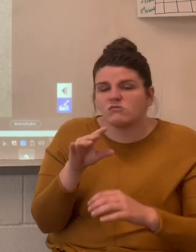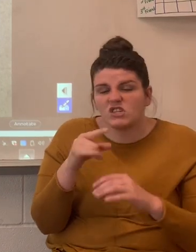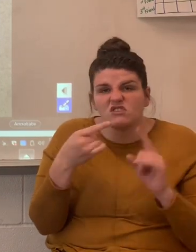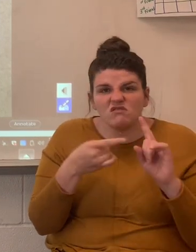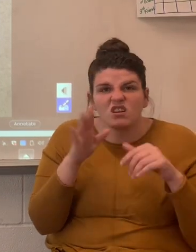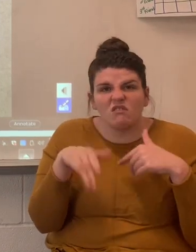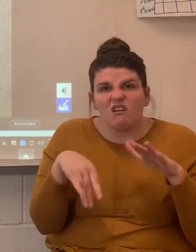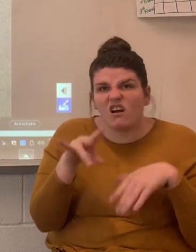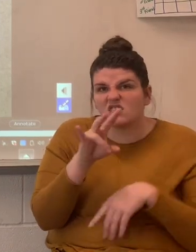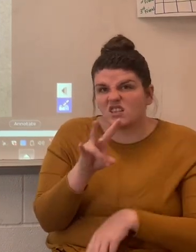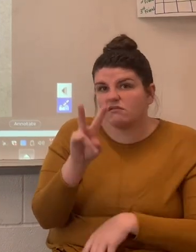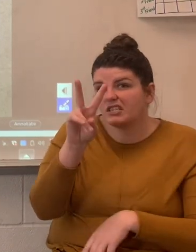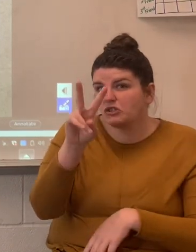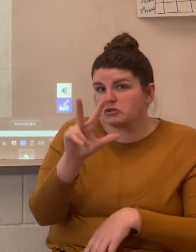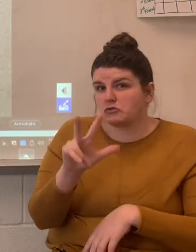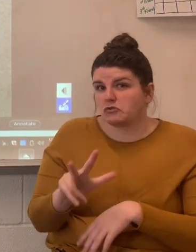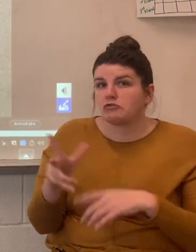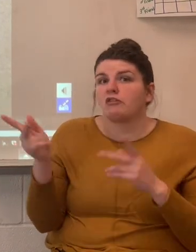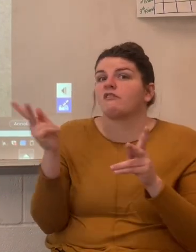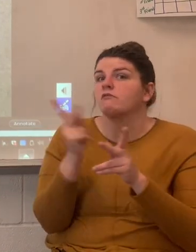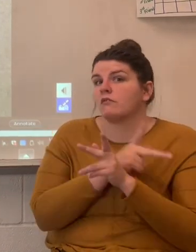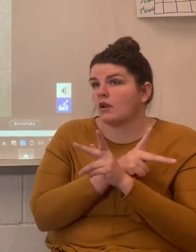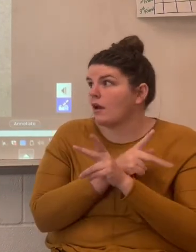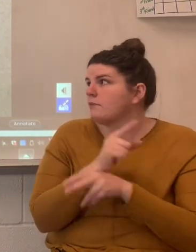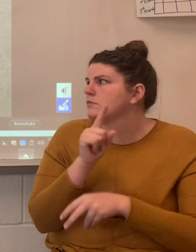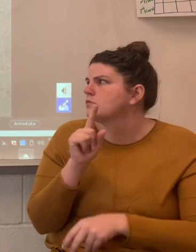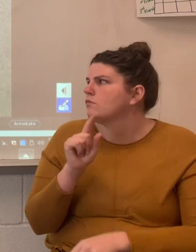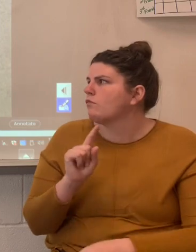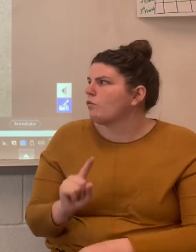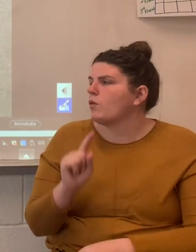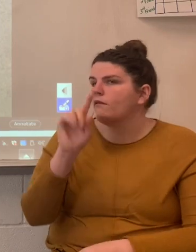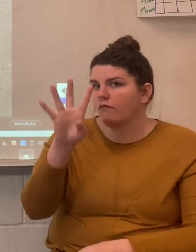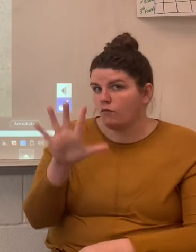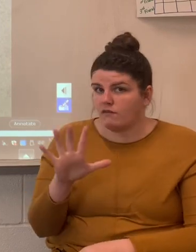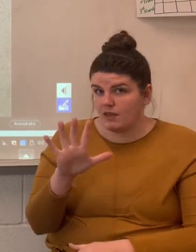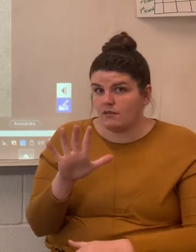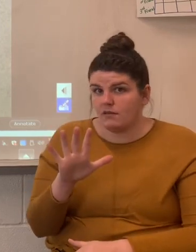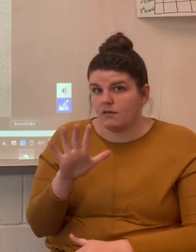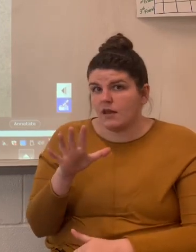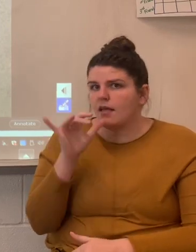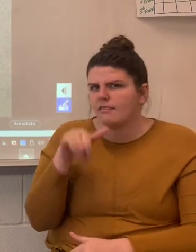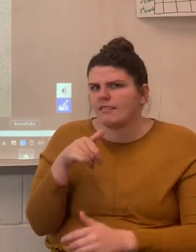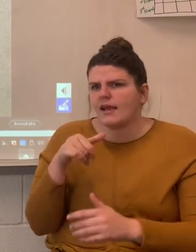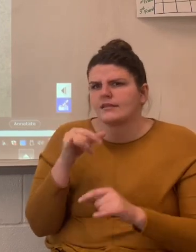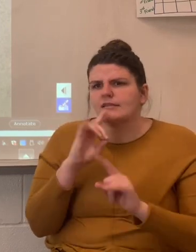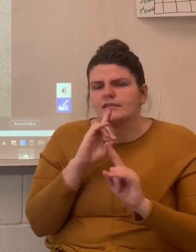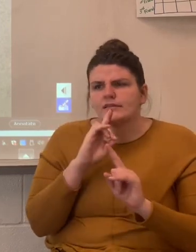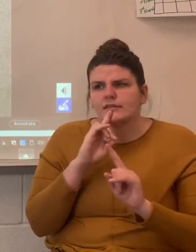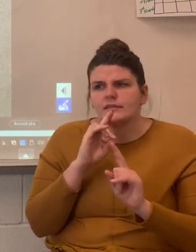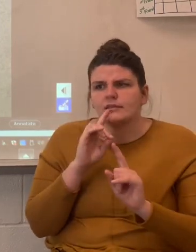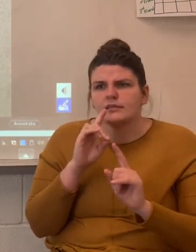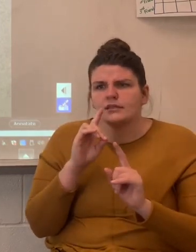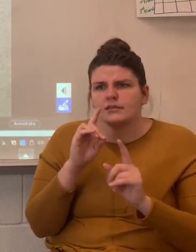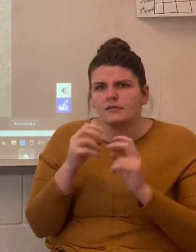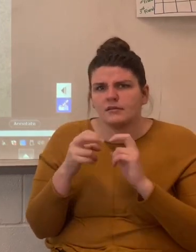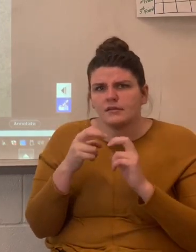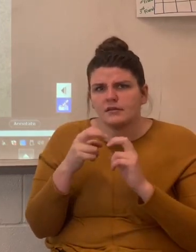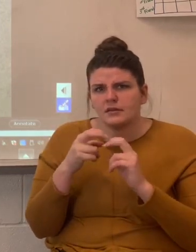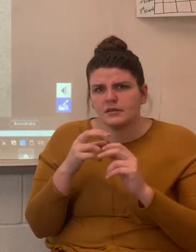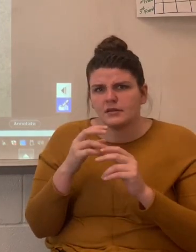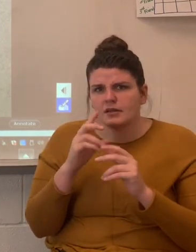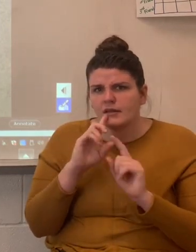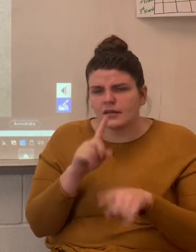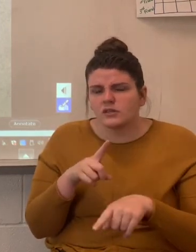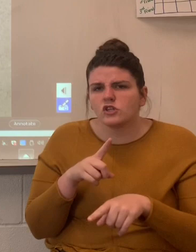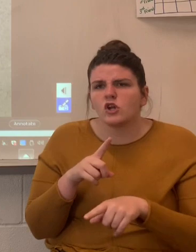Hannah hike? Write an equation to model this situation. So there's our equation, but without solving it, we can tell